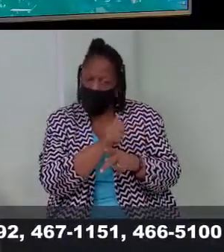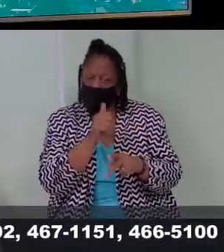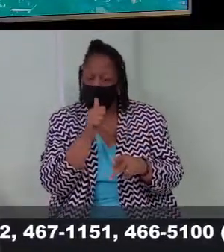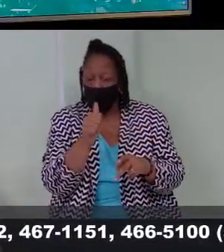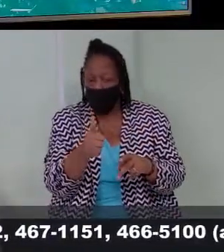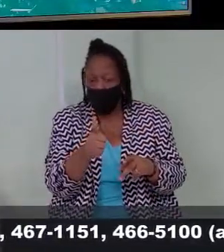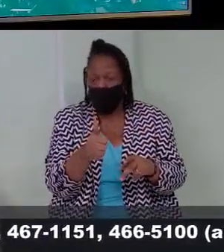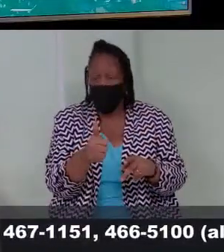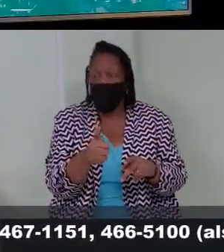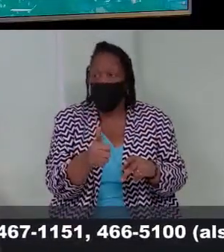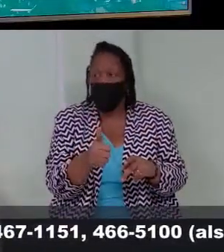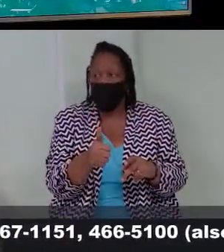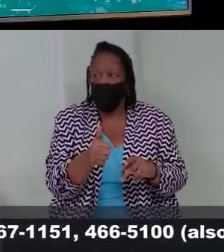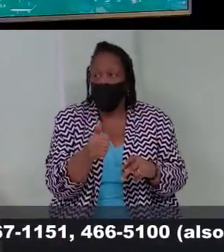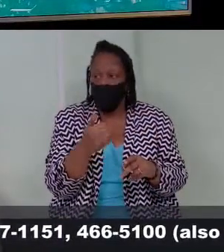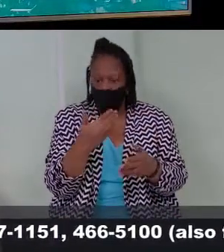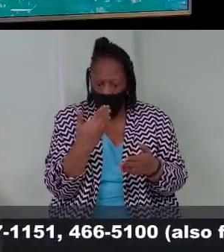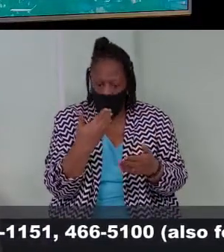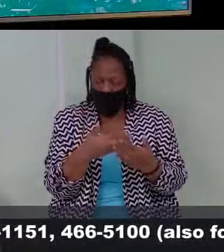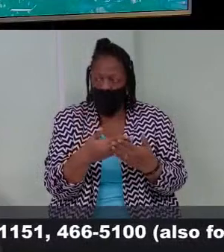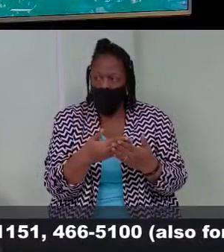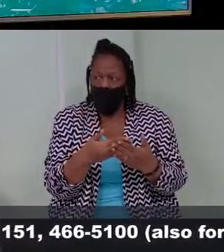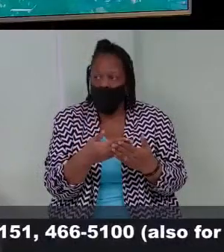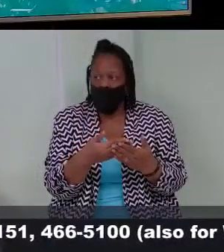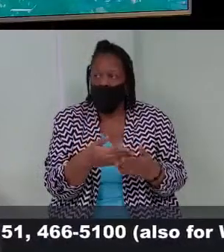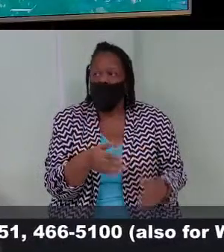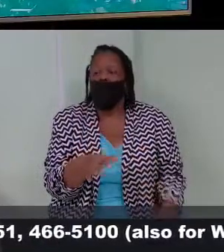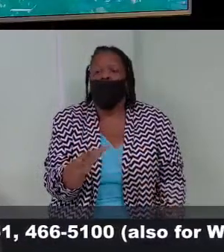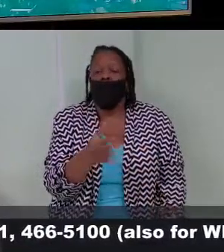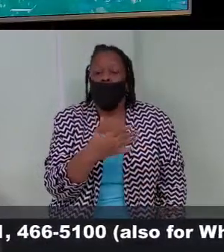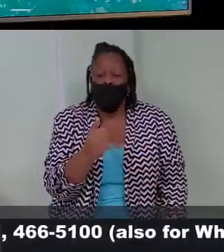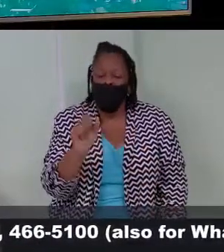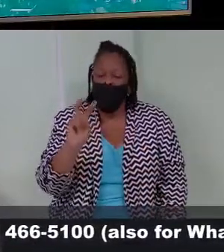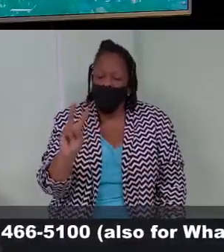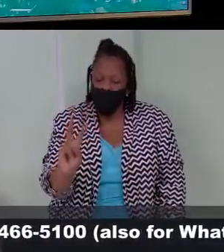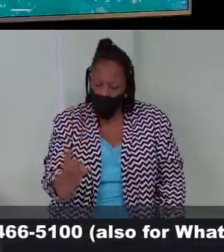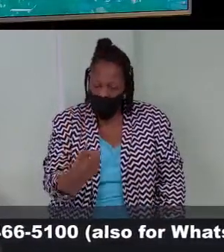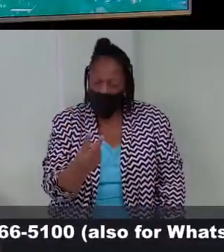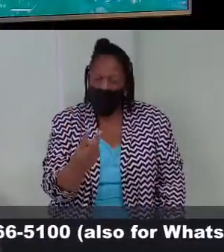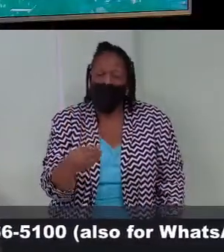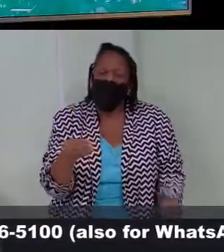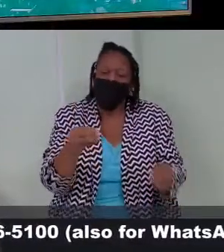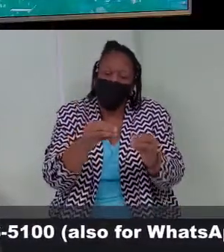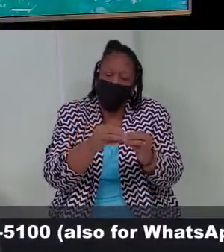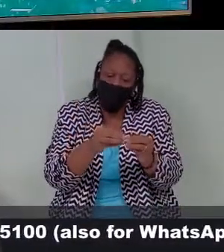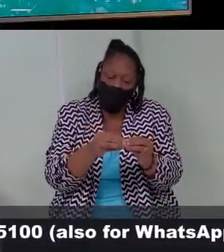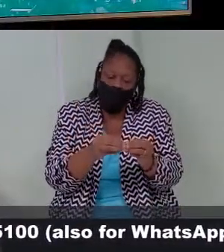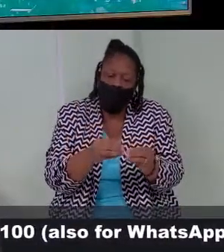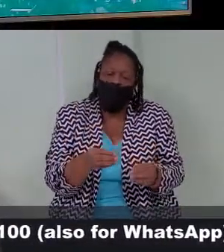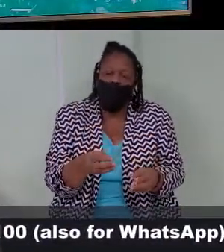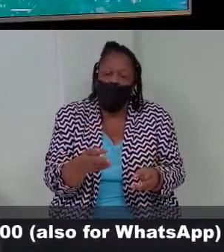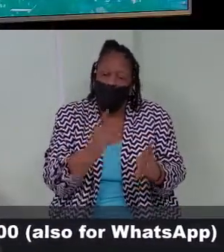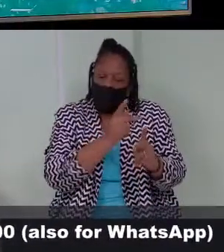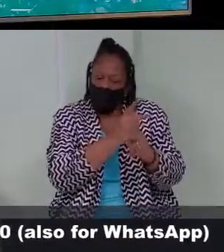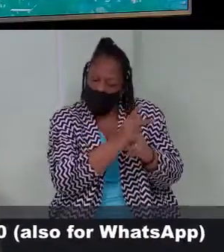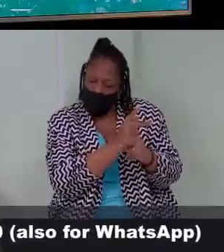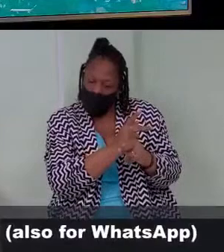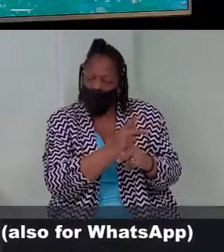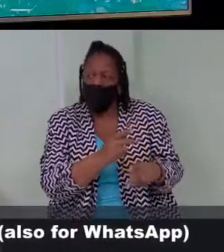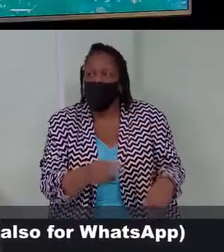you get to the second dose, it gets to over 80% for the AstraZeneca and over 95% for